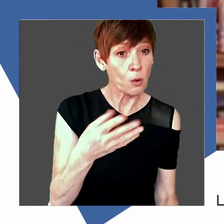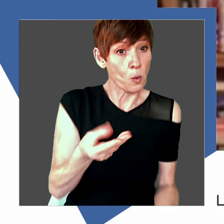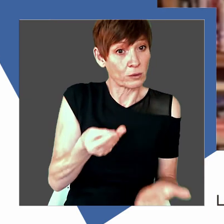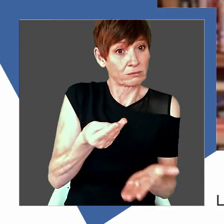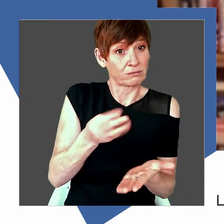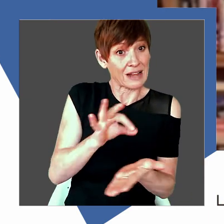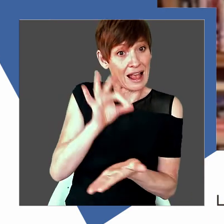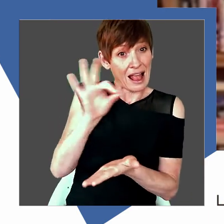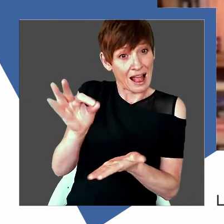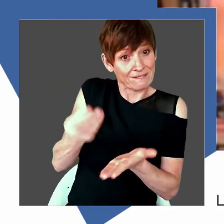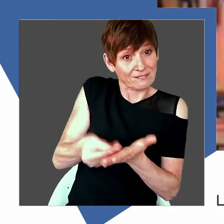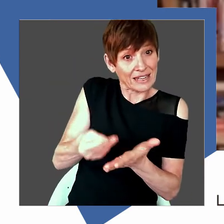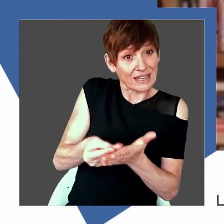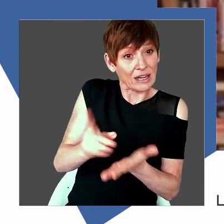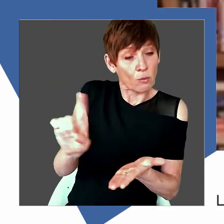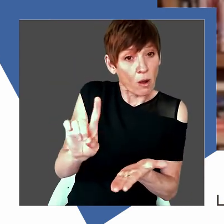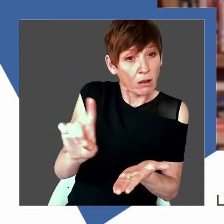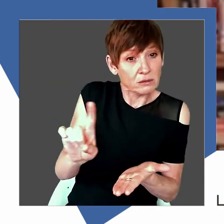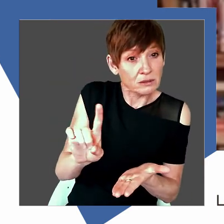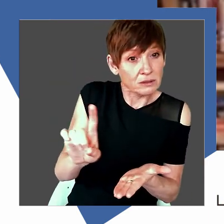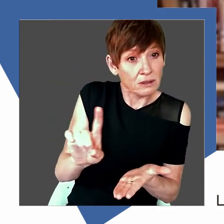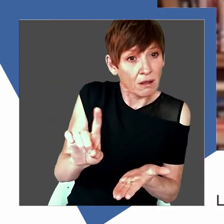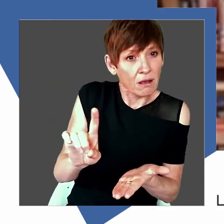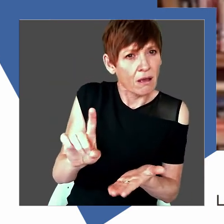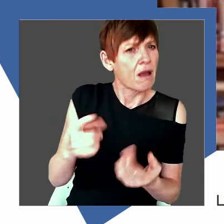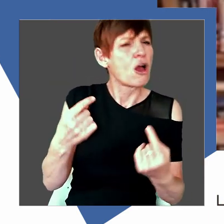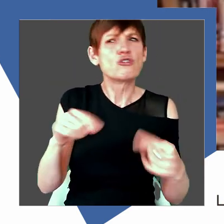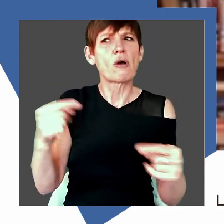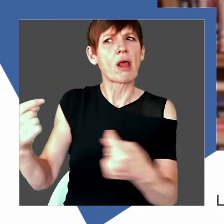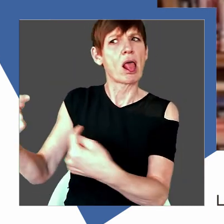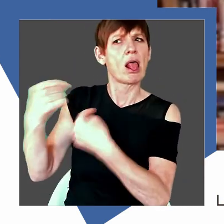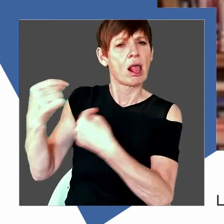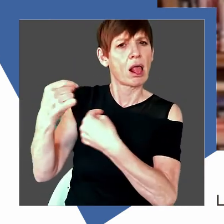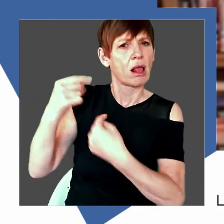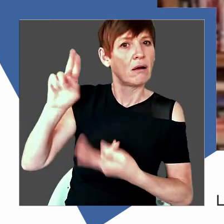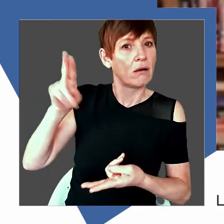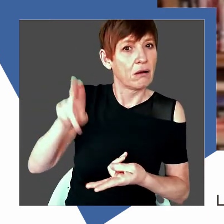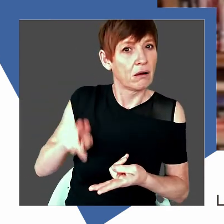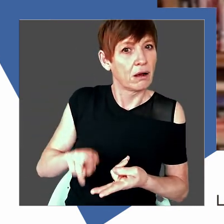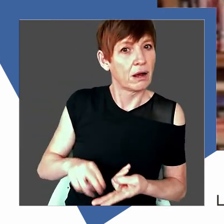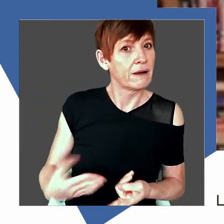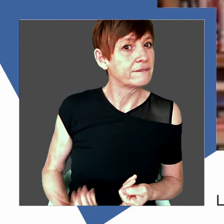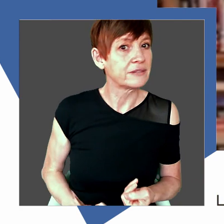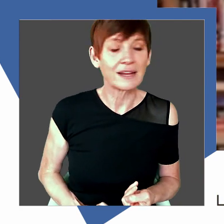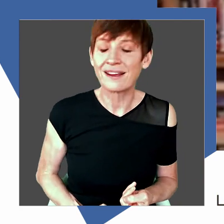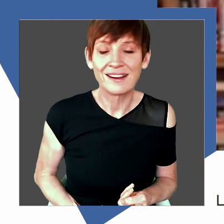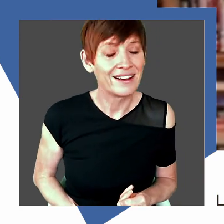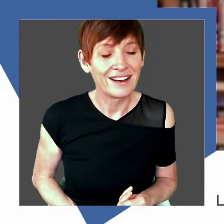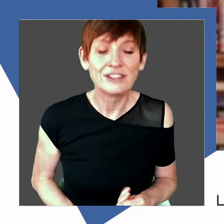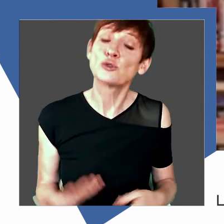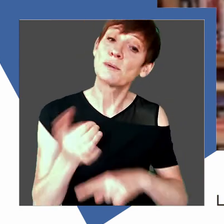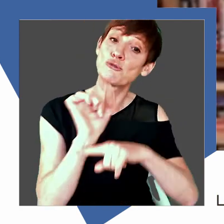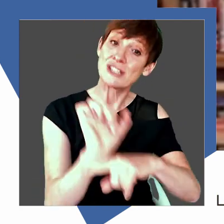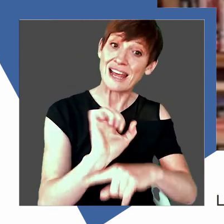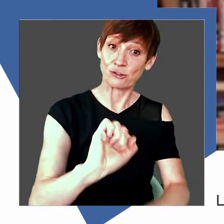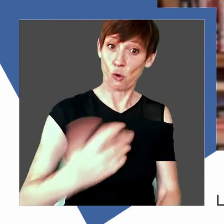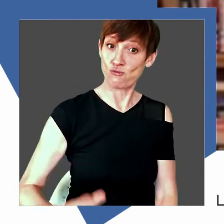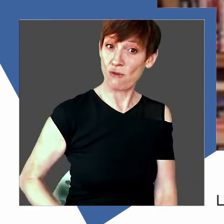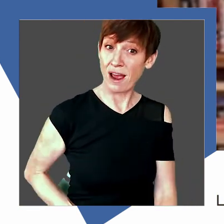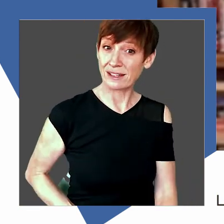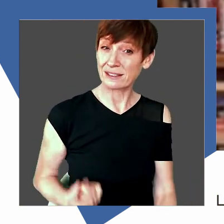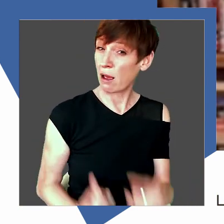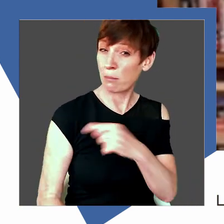you big financiers aren't allowed to bully you into. They protect all of your rights, basically. That's never been written down before.